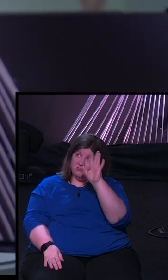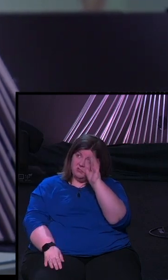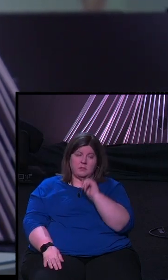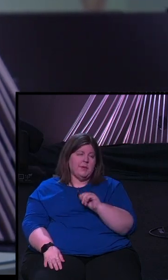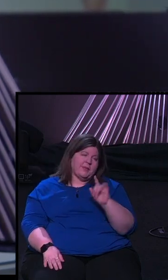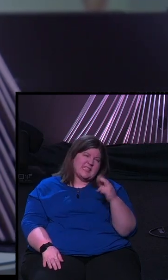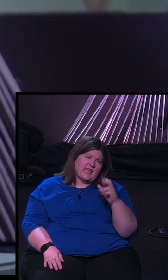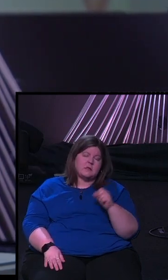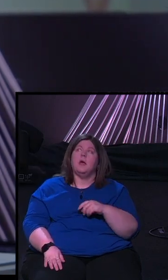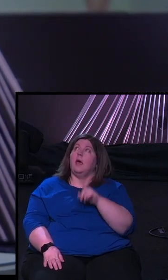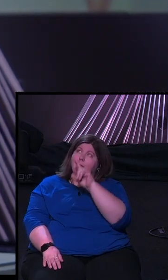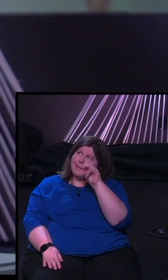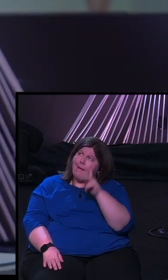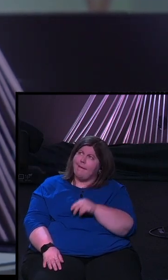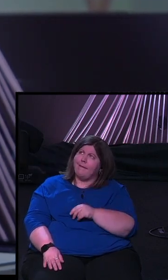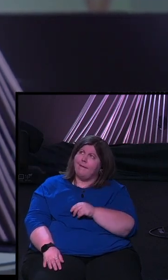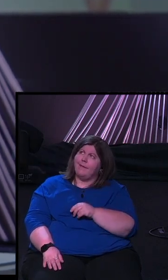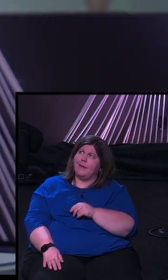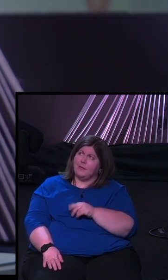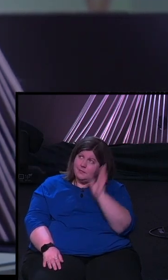probably Zacchaeus, but Zach.